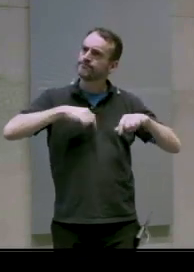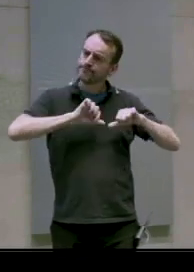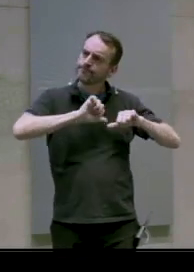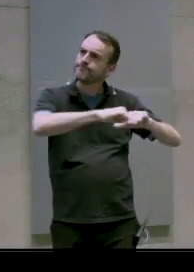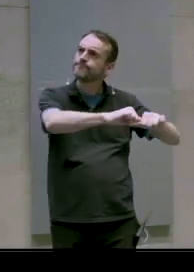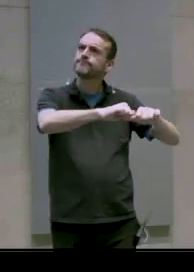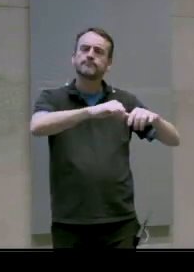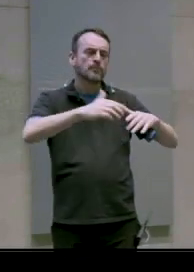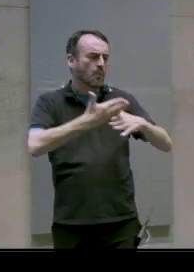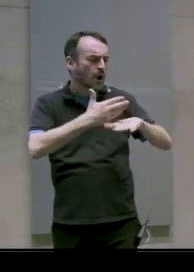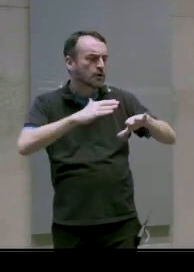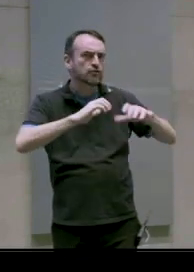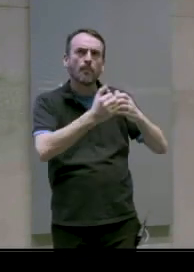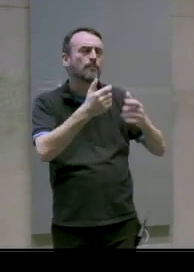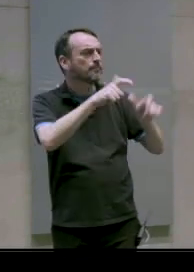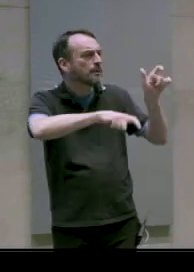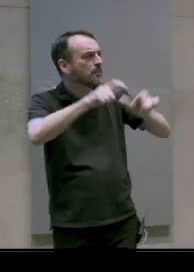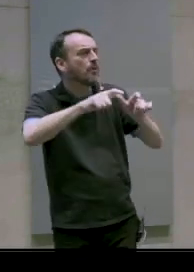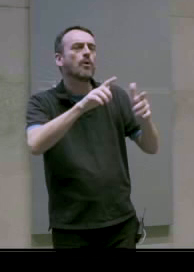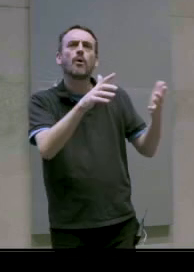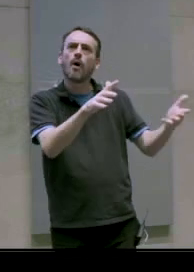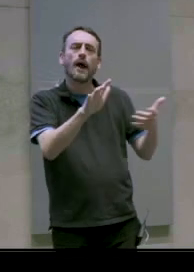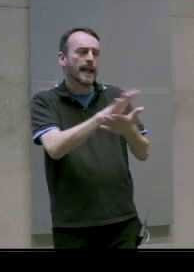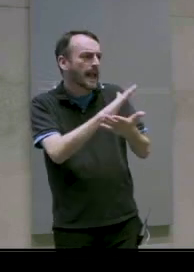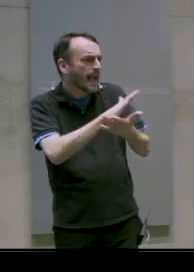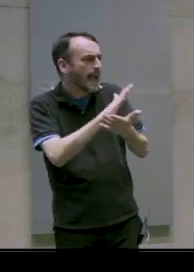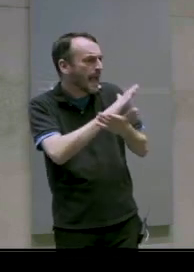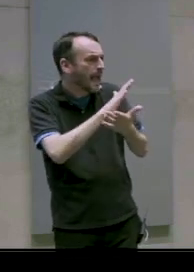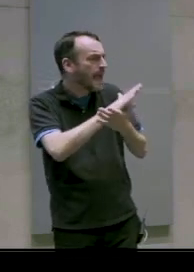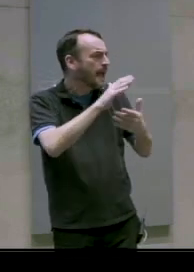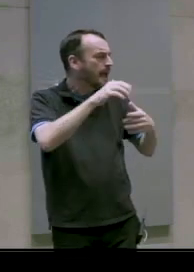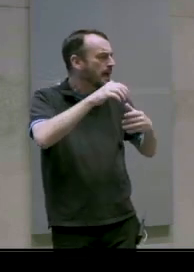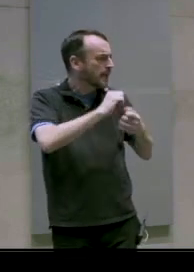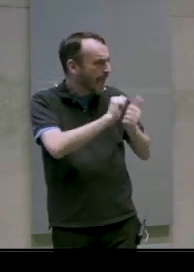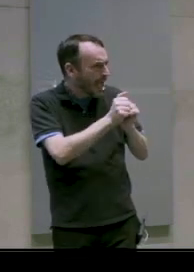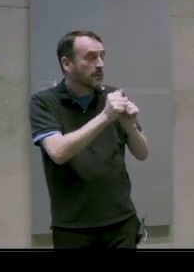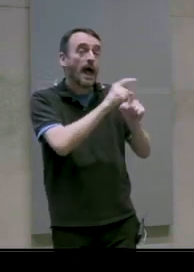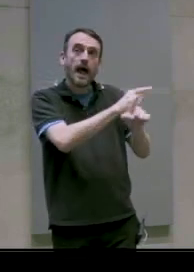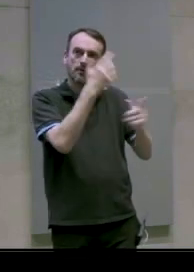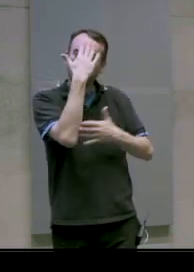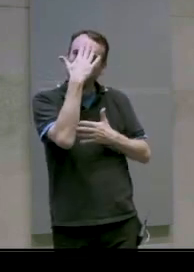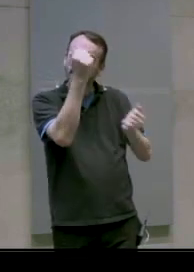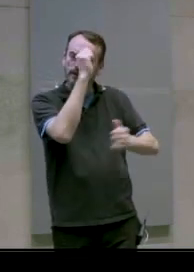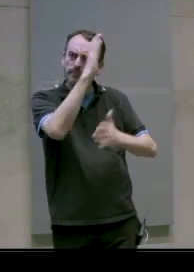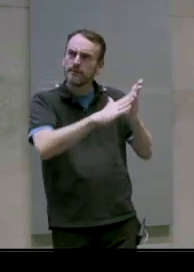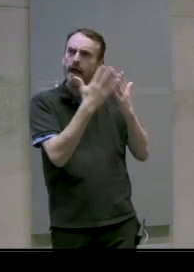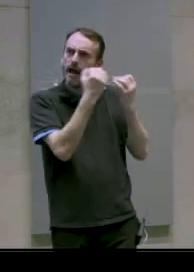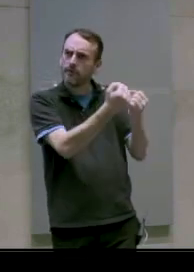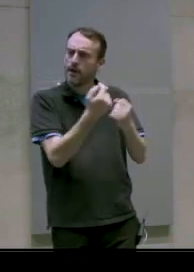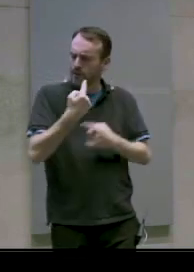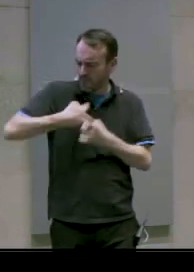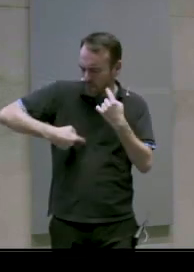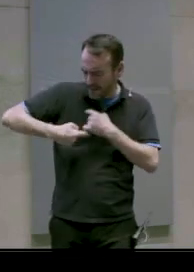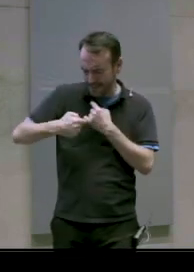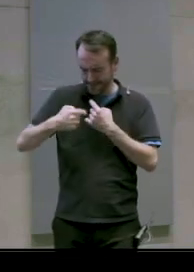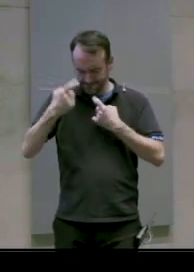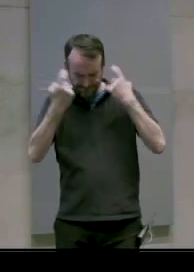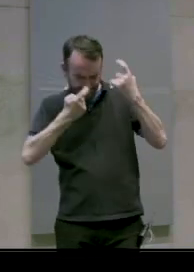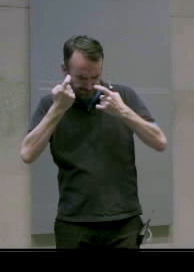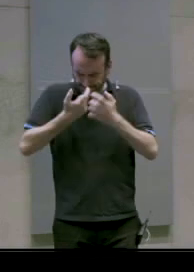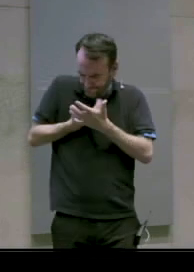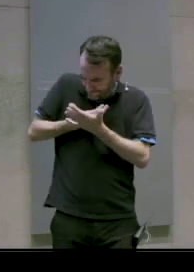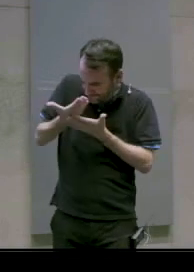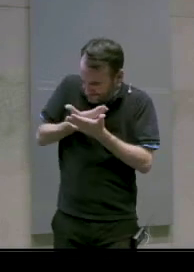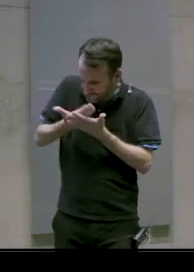who enjoy gaming and who also have their own experiences with mental health. We spend a lot of time thinking, talking and